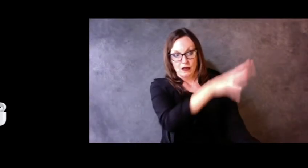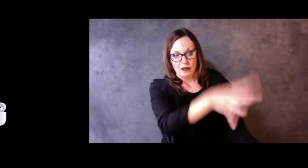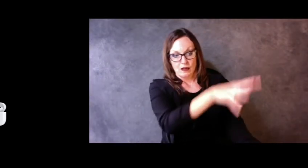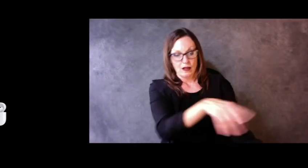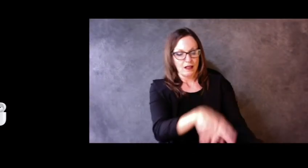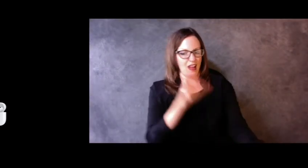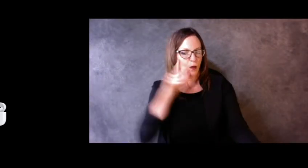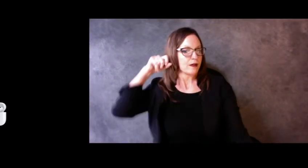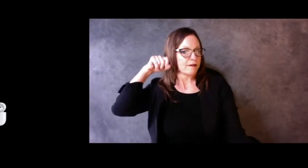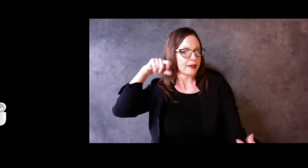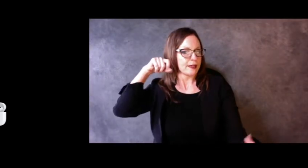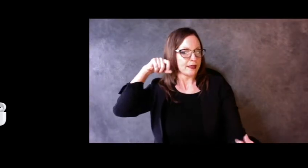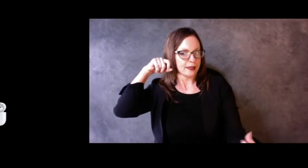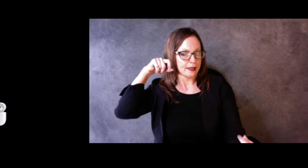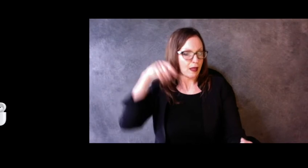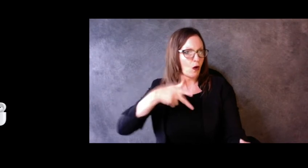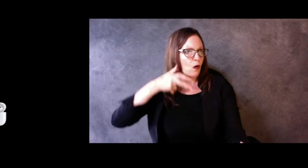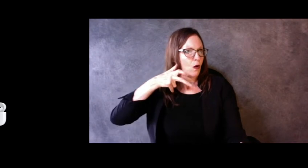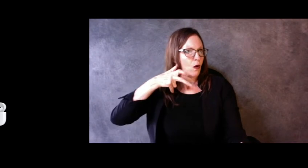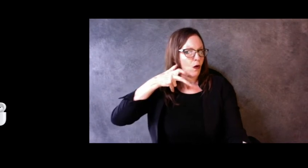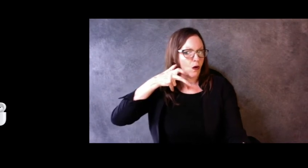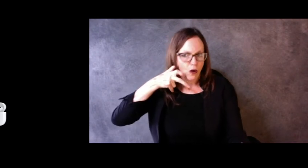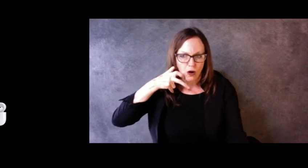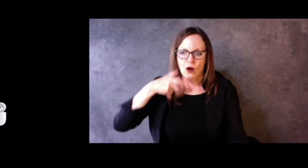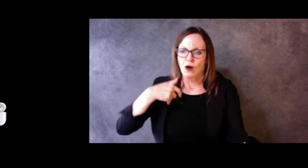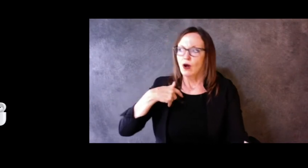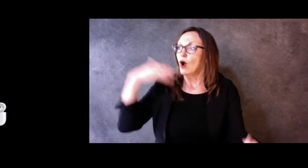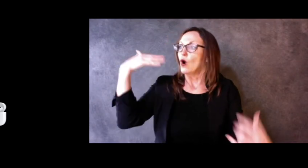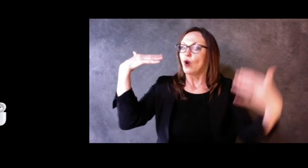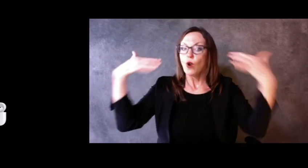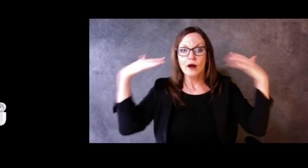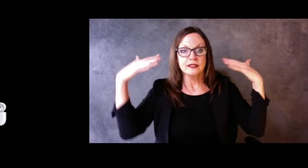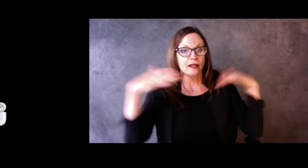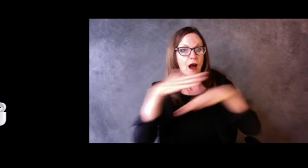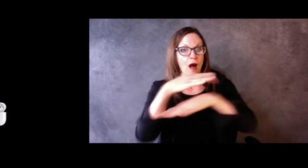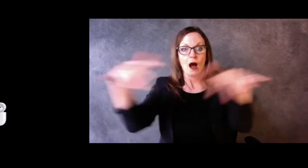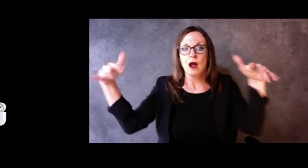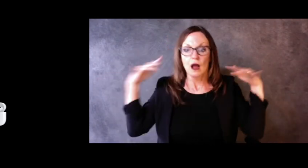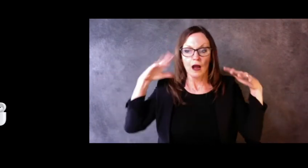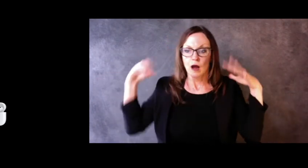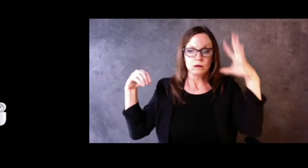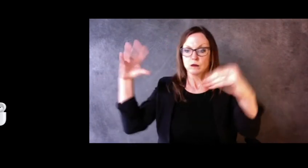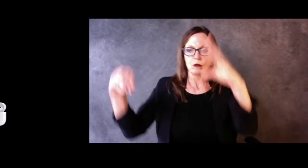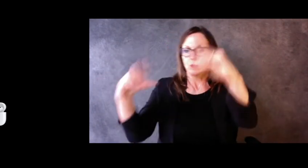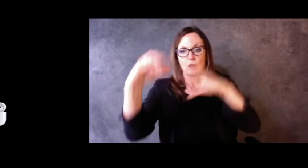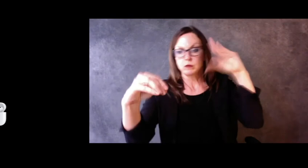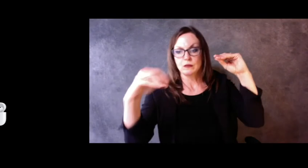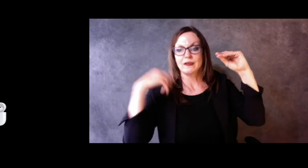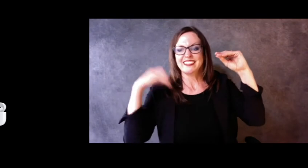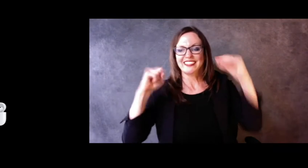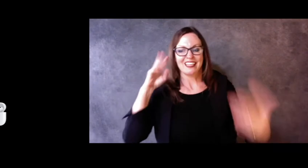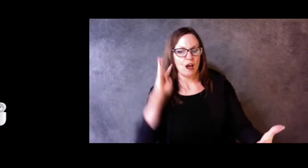aids. This is a great feature for noisy environments in general, so we also brought this feature to AirPods Max and AirPods